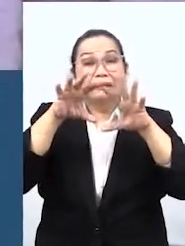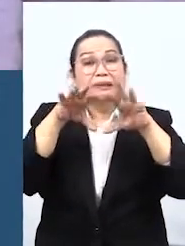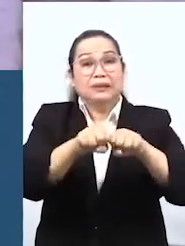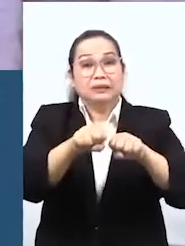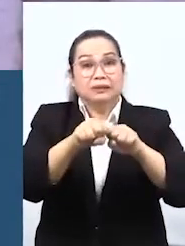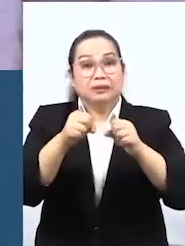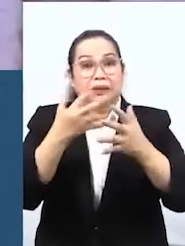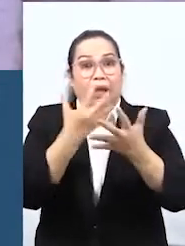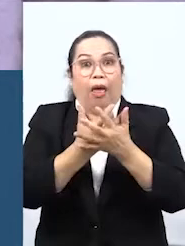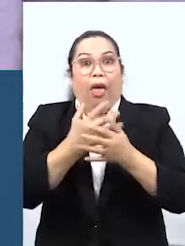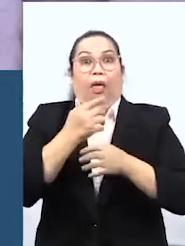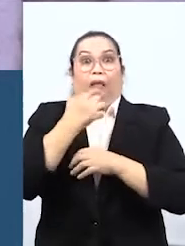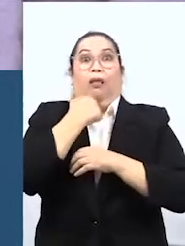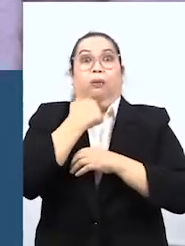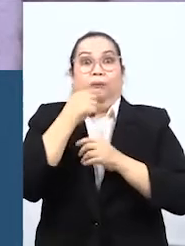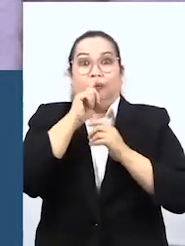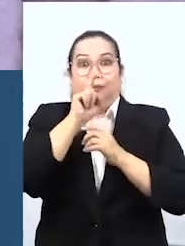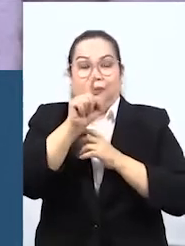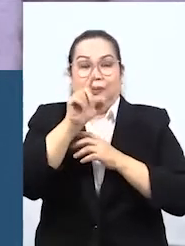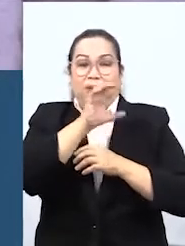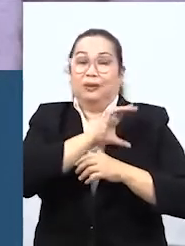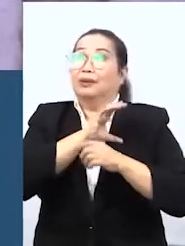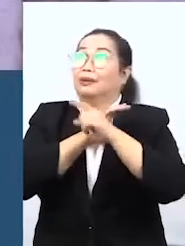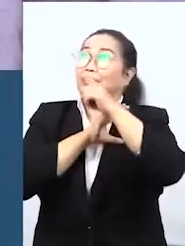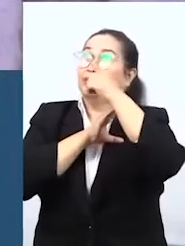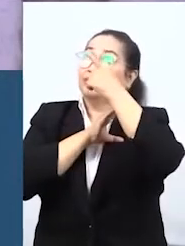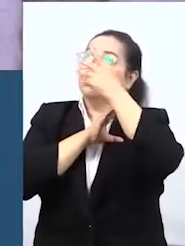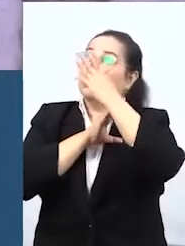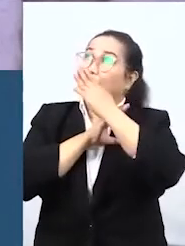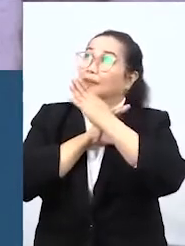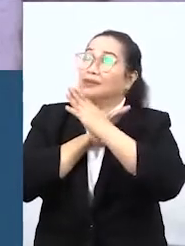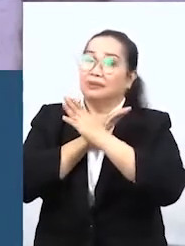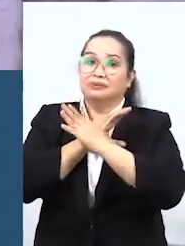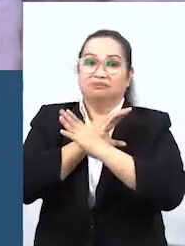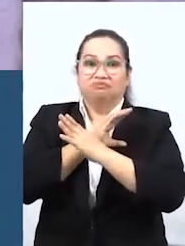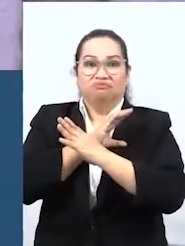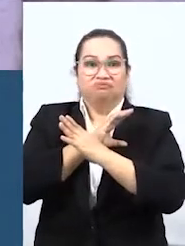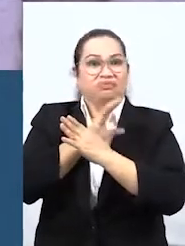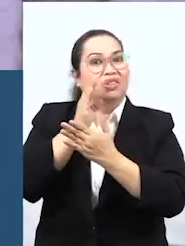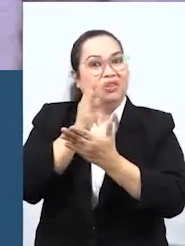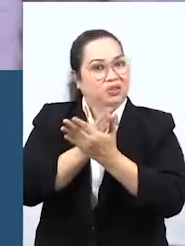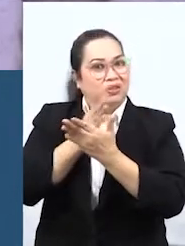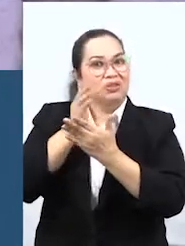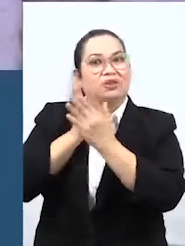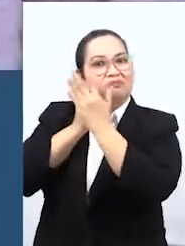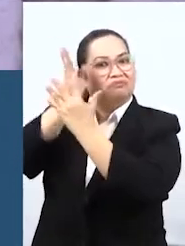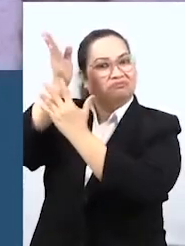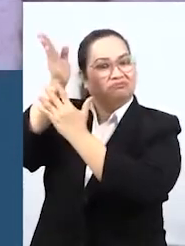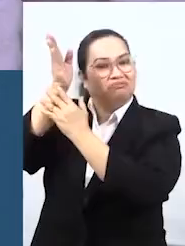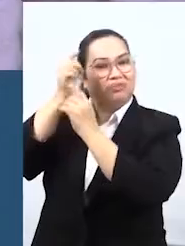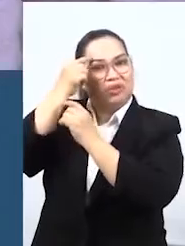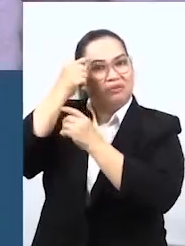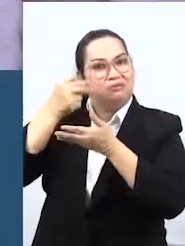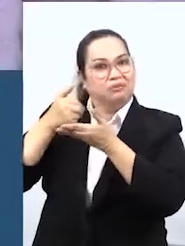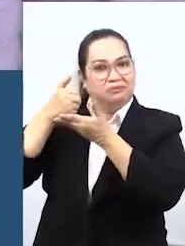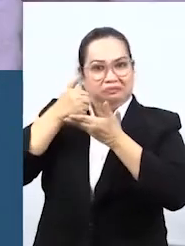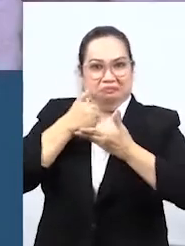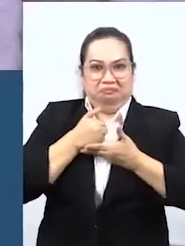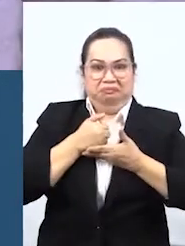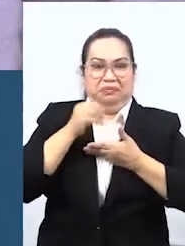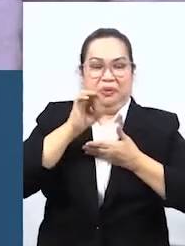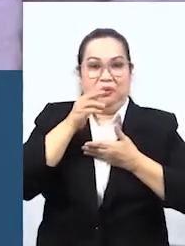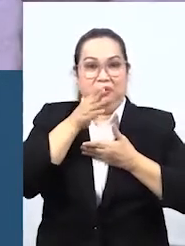as soon as you begin to question the character of God youl quit running to him for help because you don't go for help to